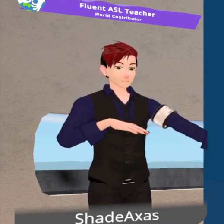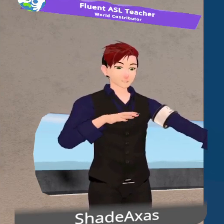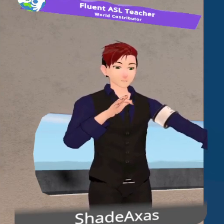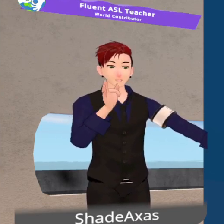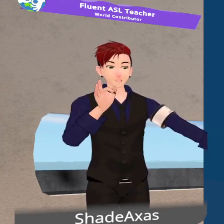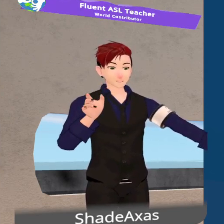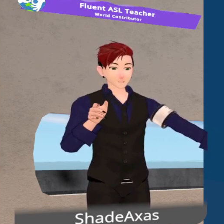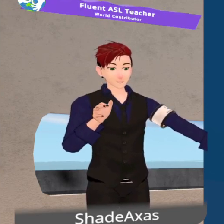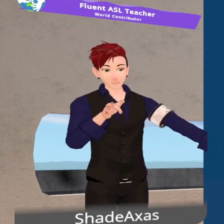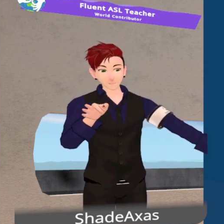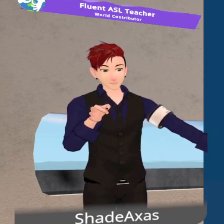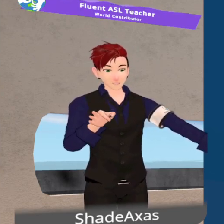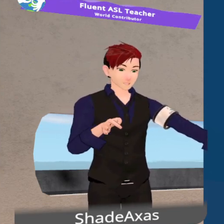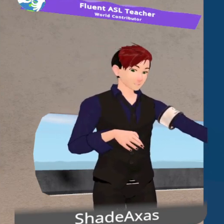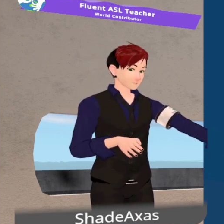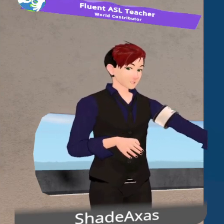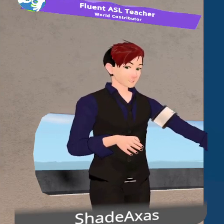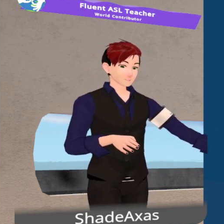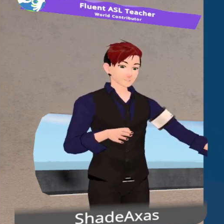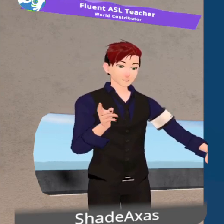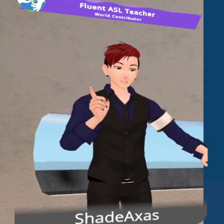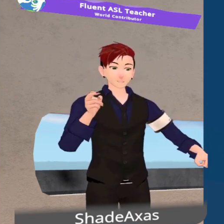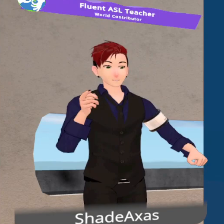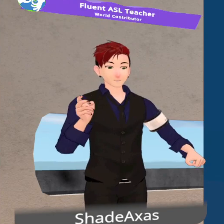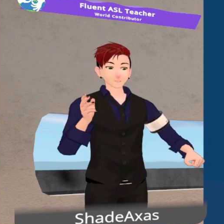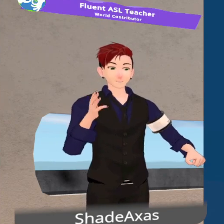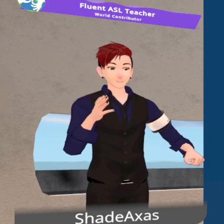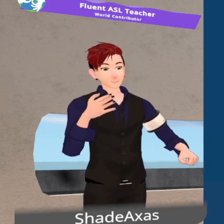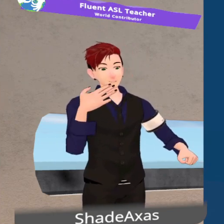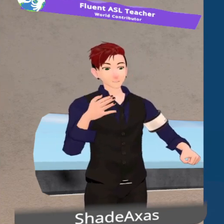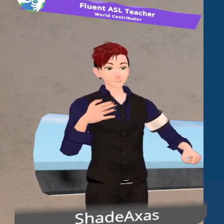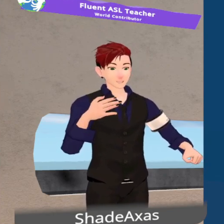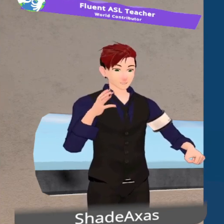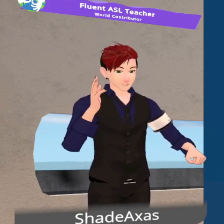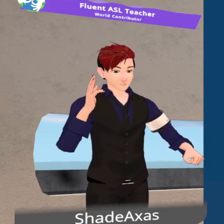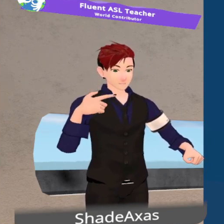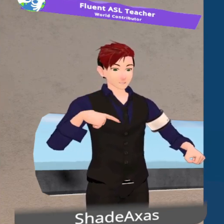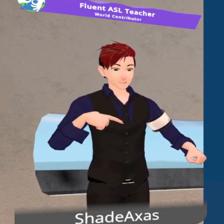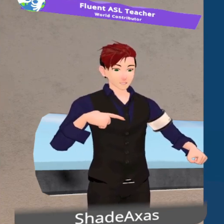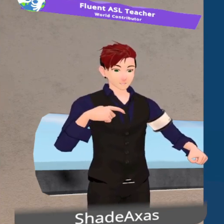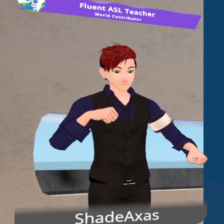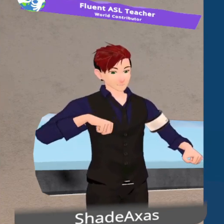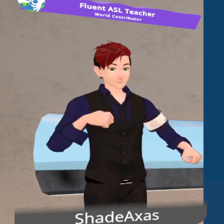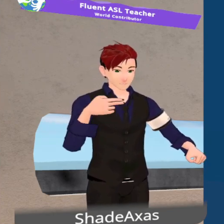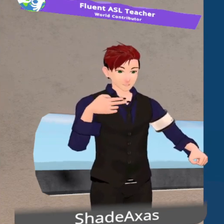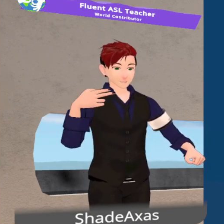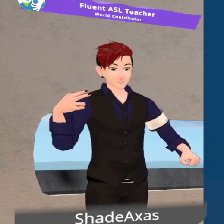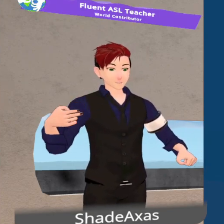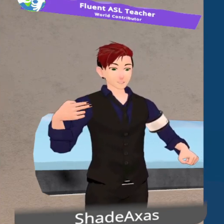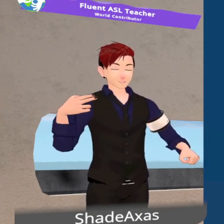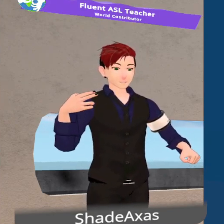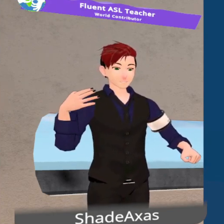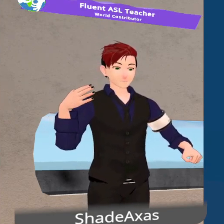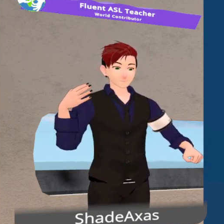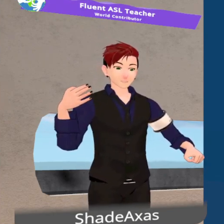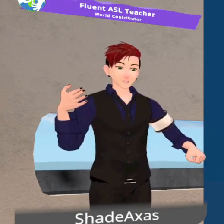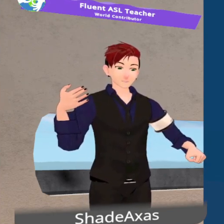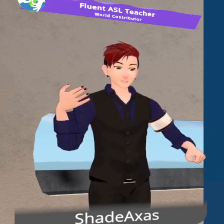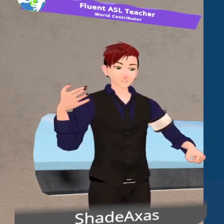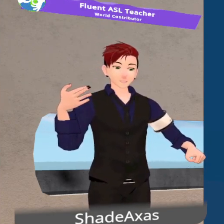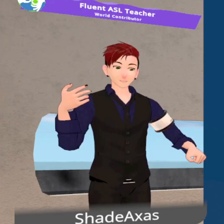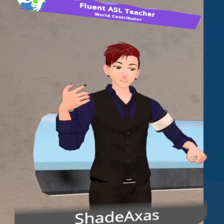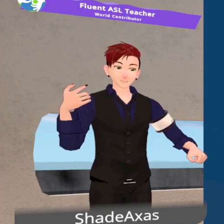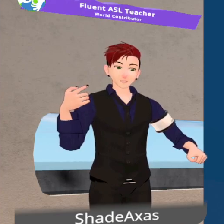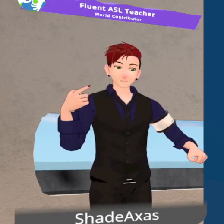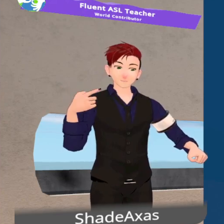speech to text mods, all that kind of stuff, the captioning mods, everything. And VRChat's been very good about listening to us, specifically helping hands